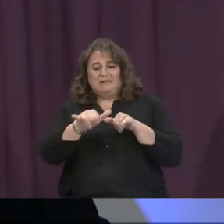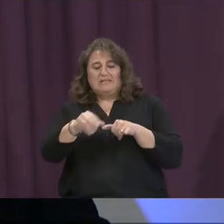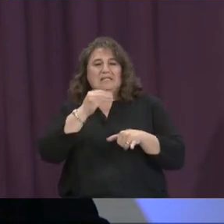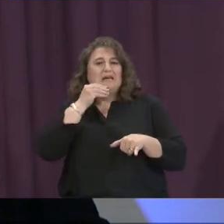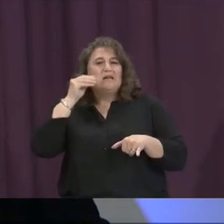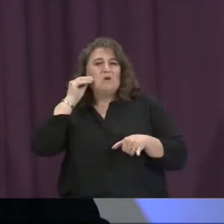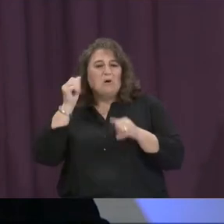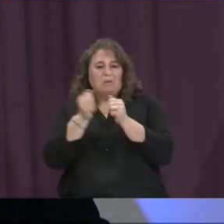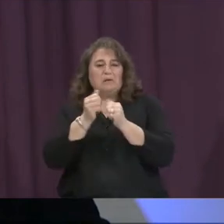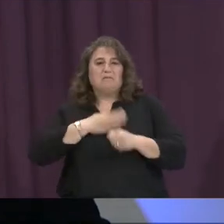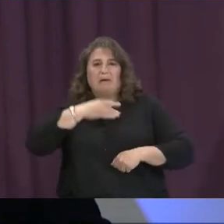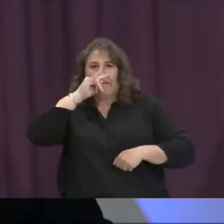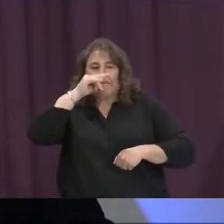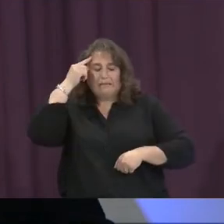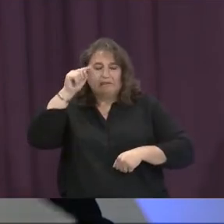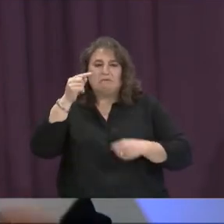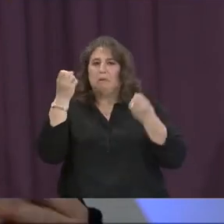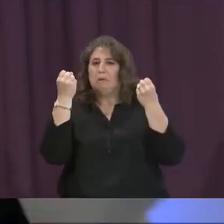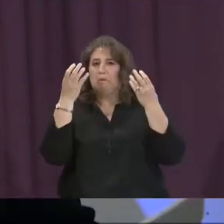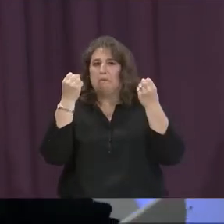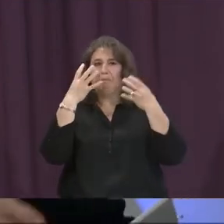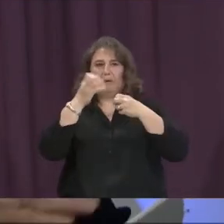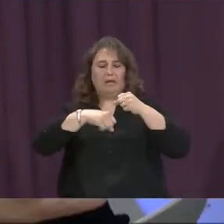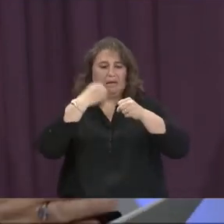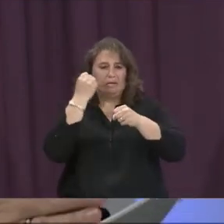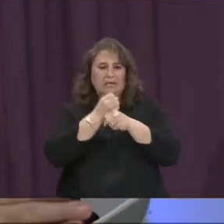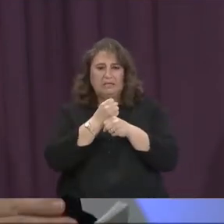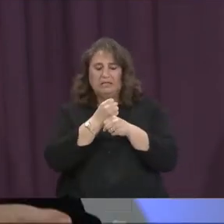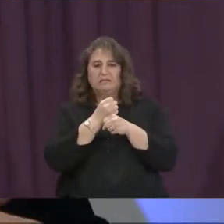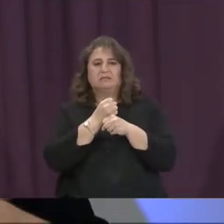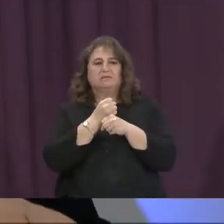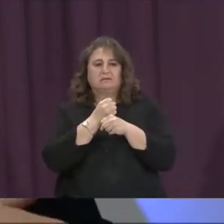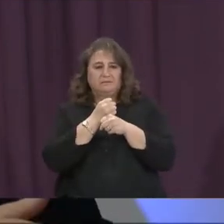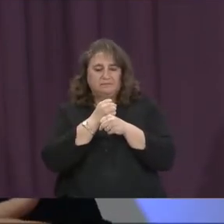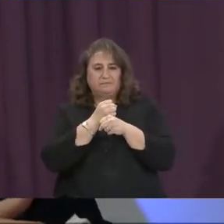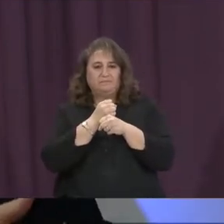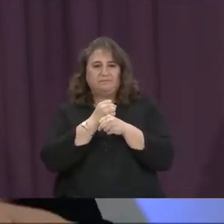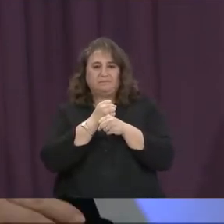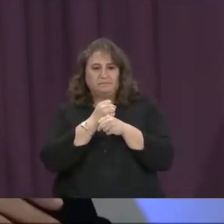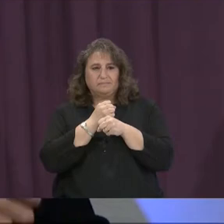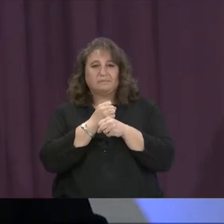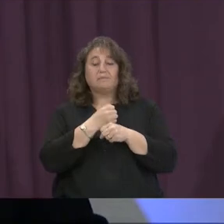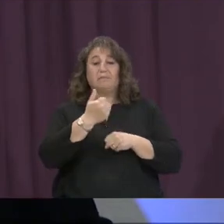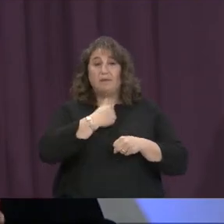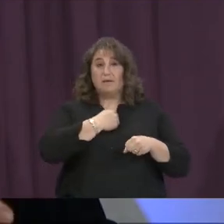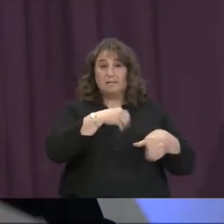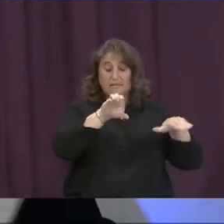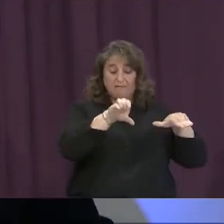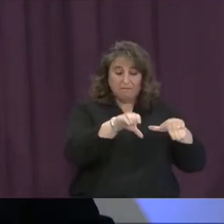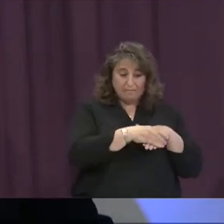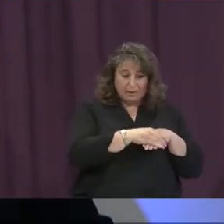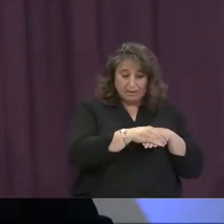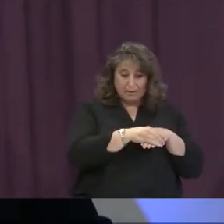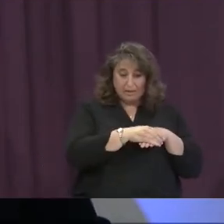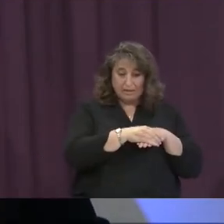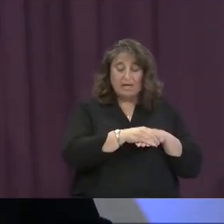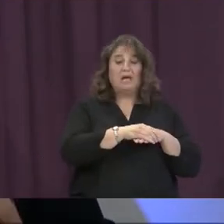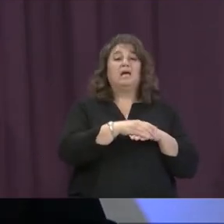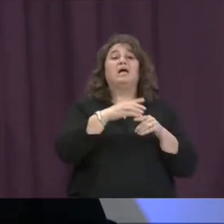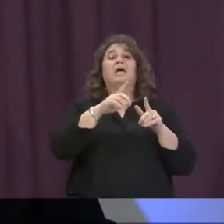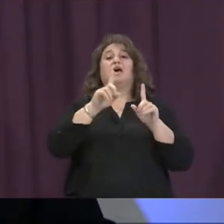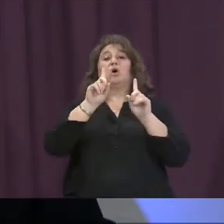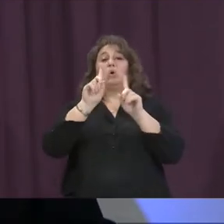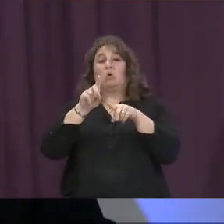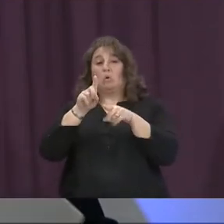years. So, you know, I, and as I've said, I, you know, I, I got married and then I went back to school and then I had my children. So,